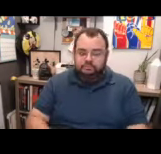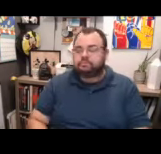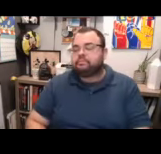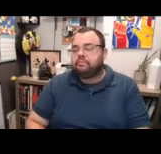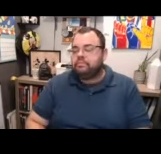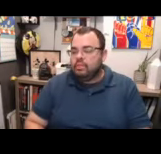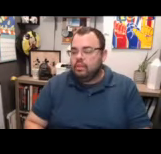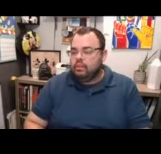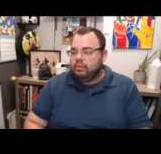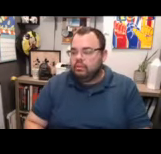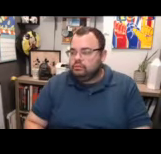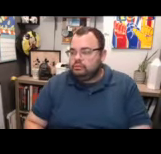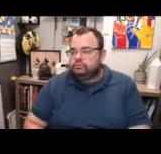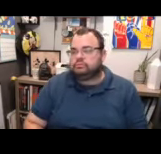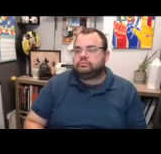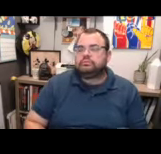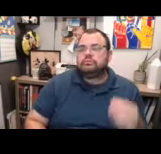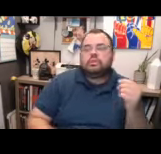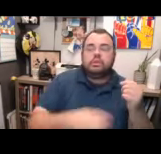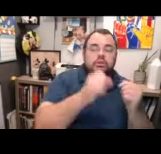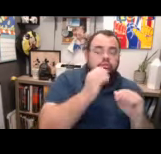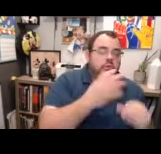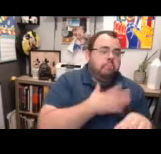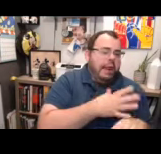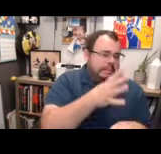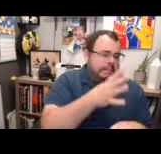My father, though,